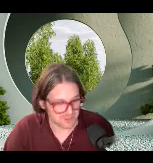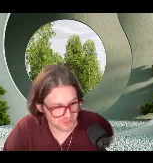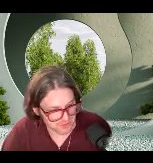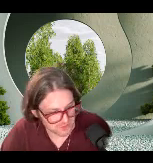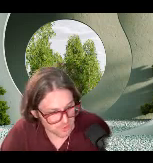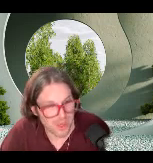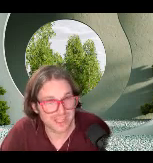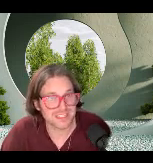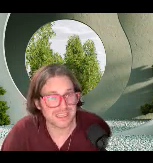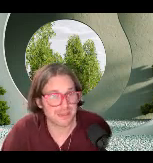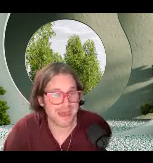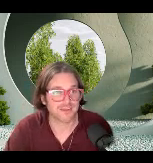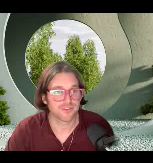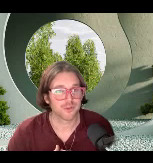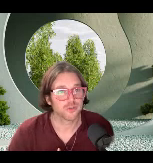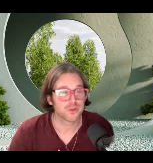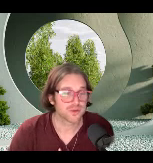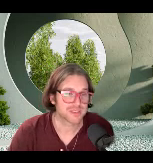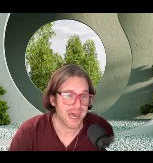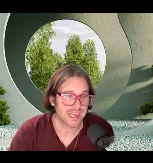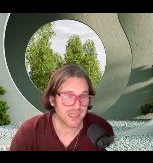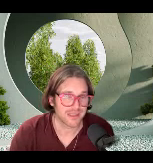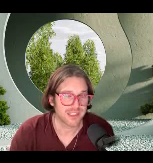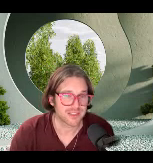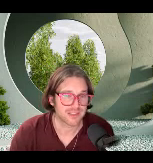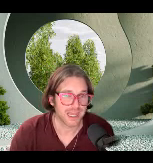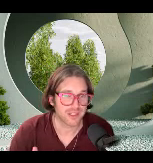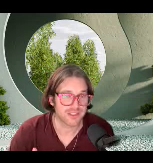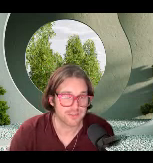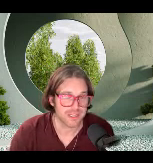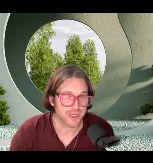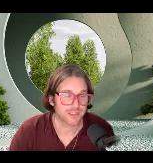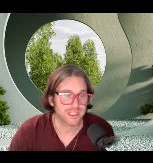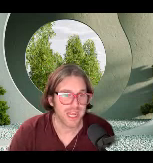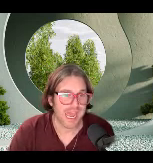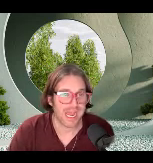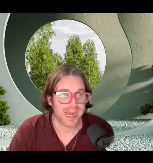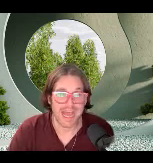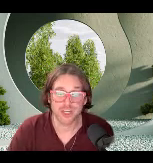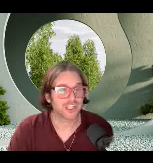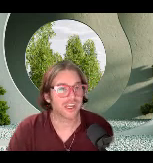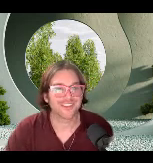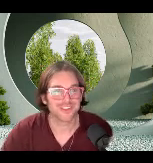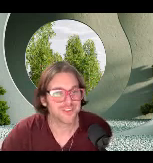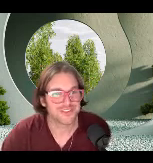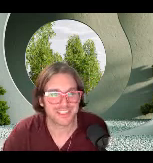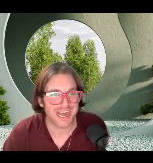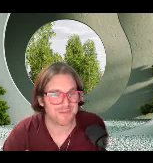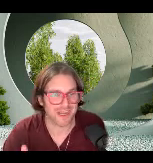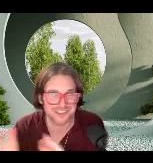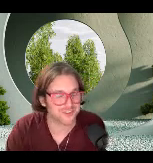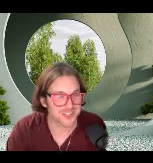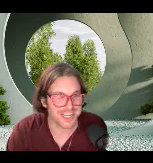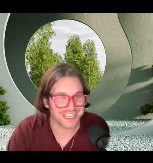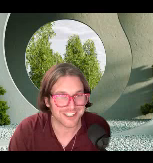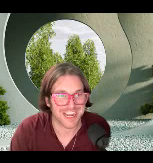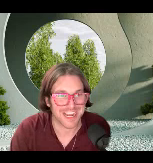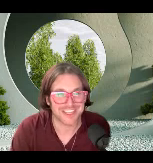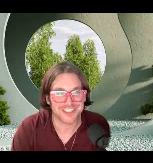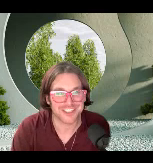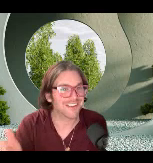semester with a student who was in the back of the room who was not an English language speaker. And I could have used